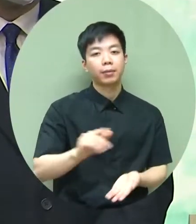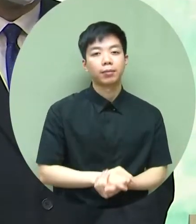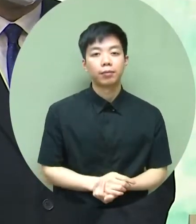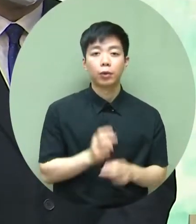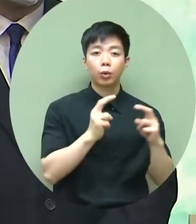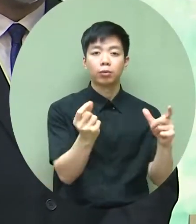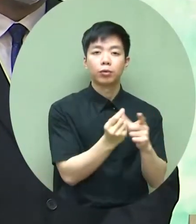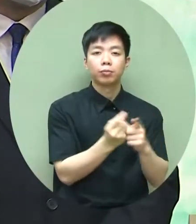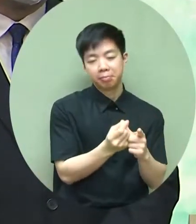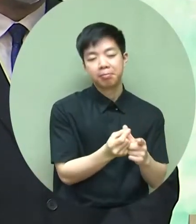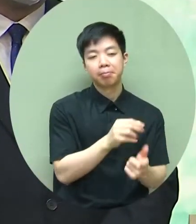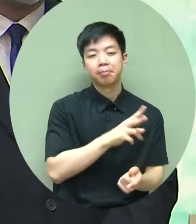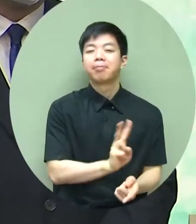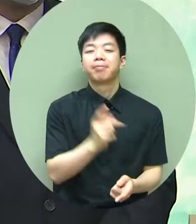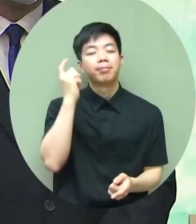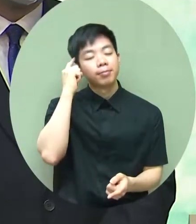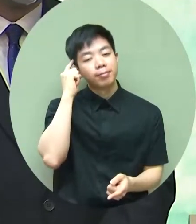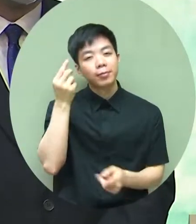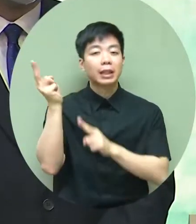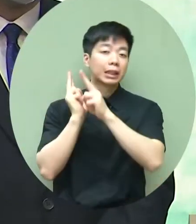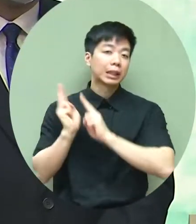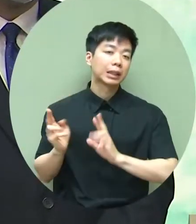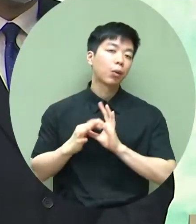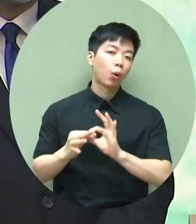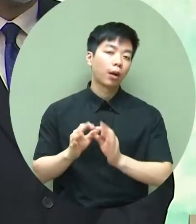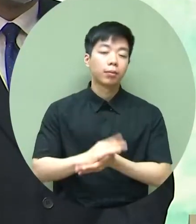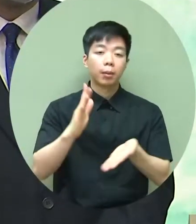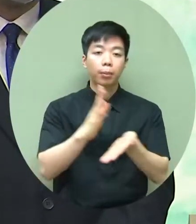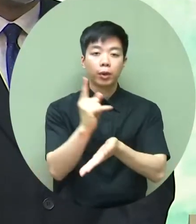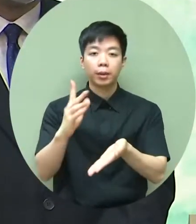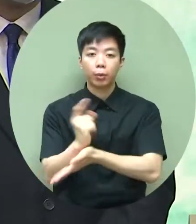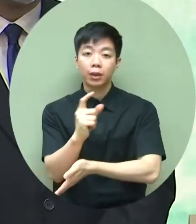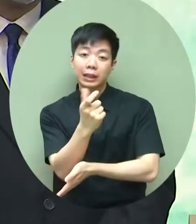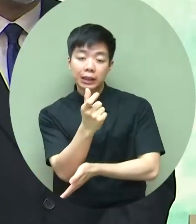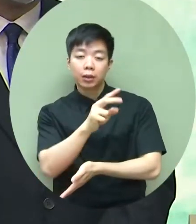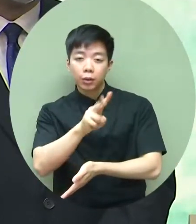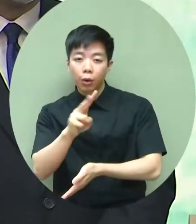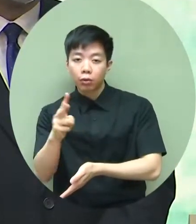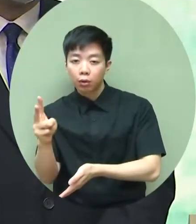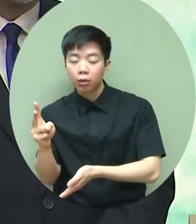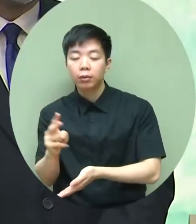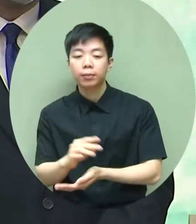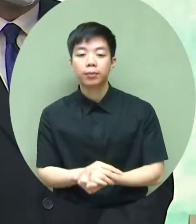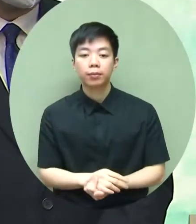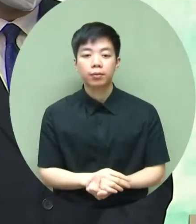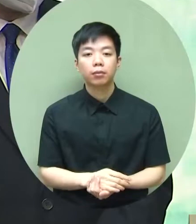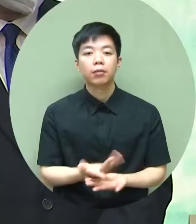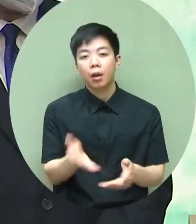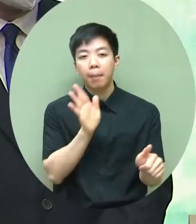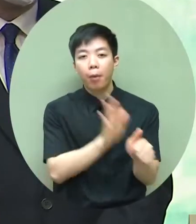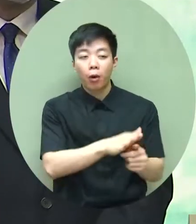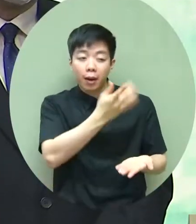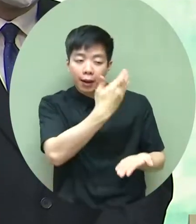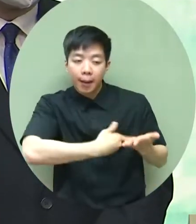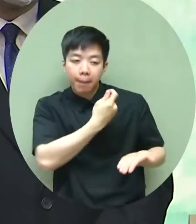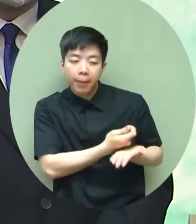the fares for different journeys, and we are very clear of the historical reason. Every year during fare adjustment, there would